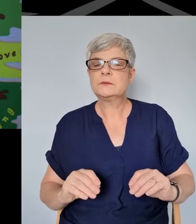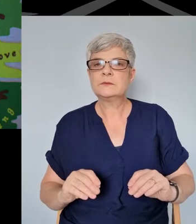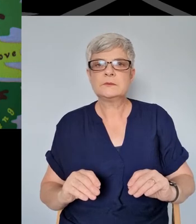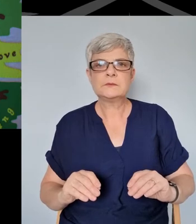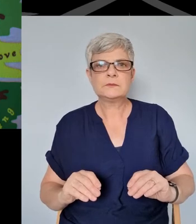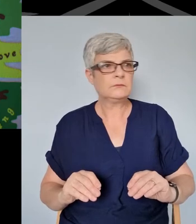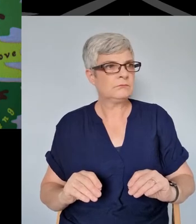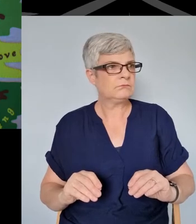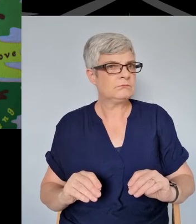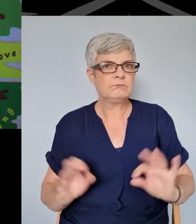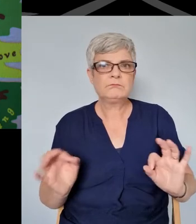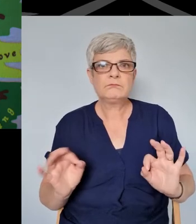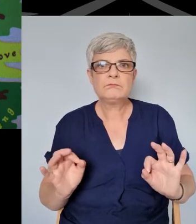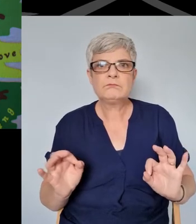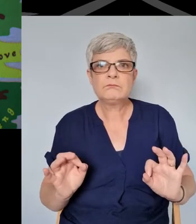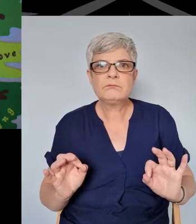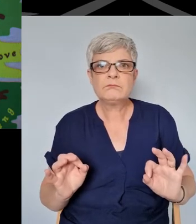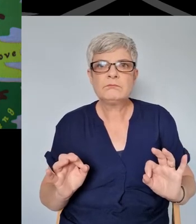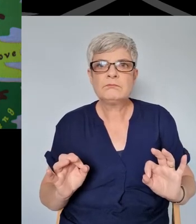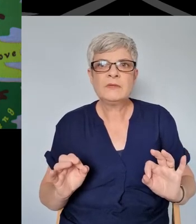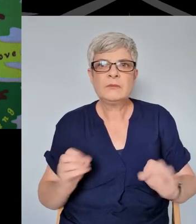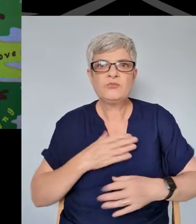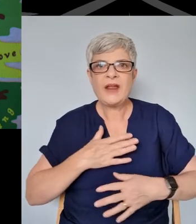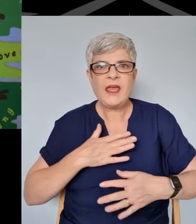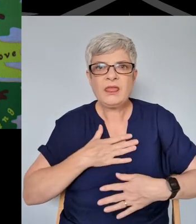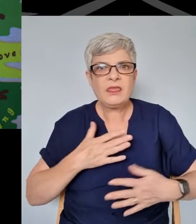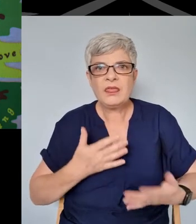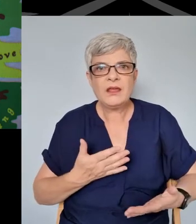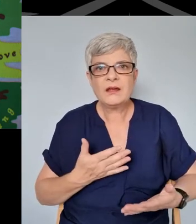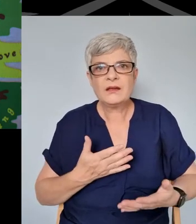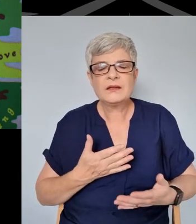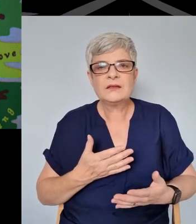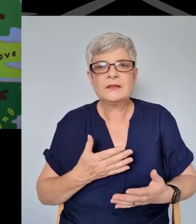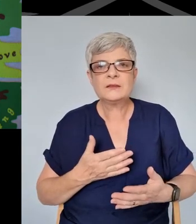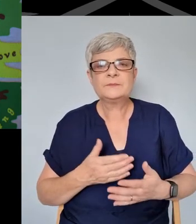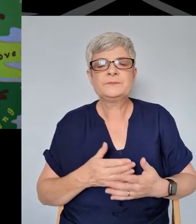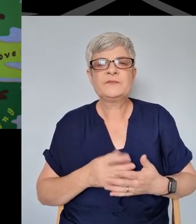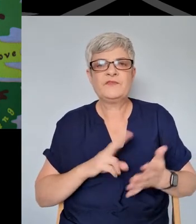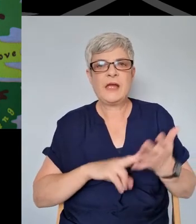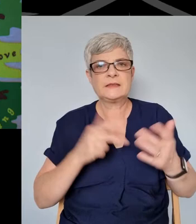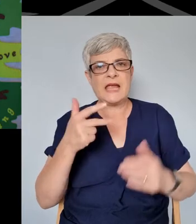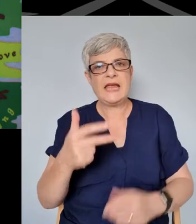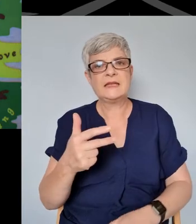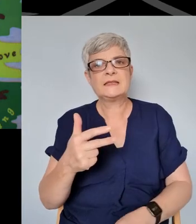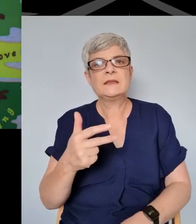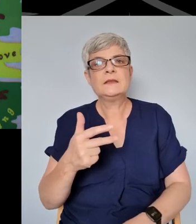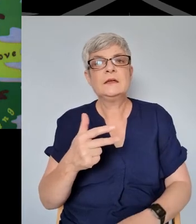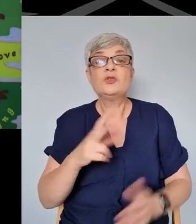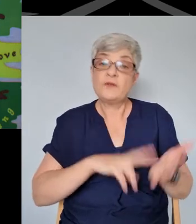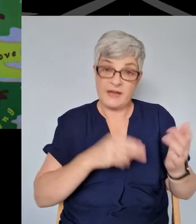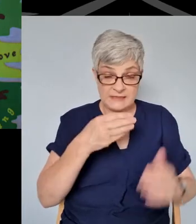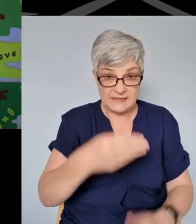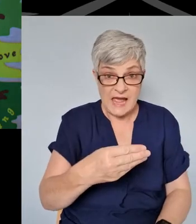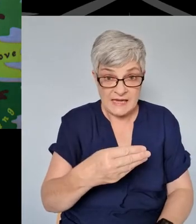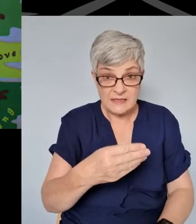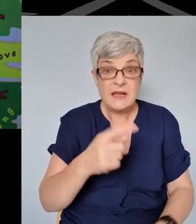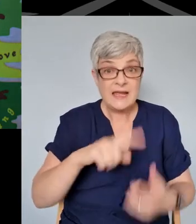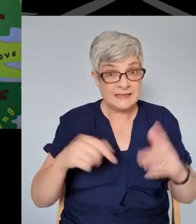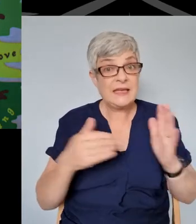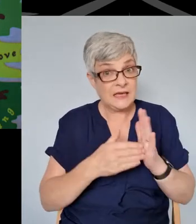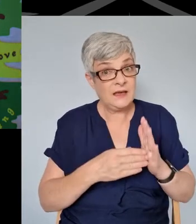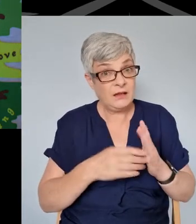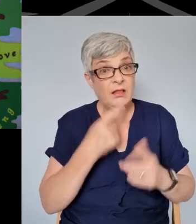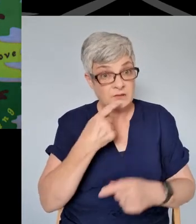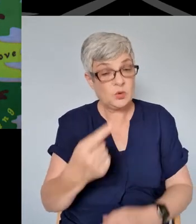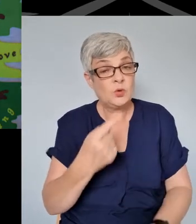begun. And verse 8, there was no breath in them. So, verse 9, Ezekiel's told to